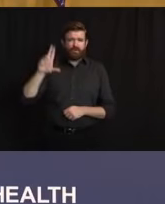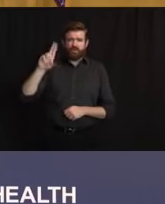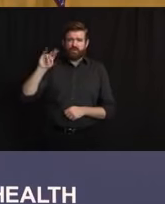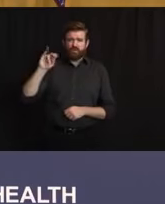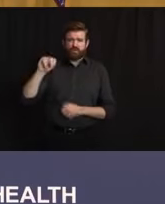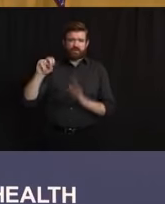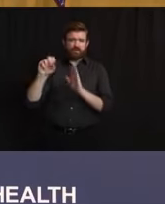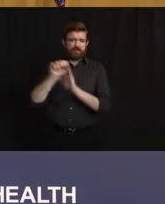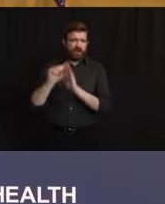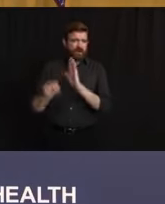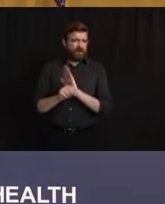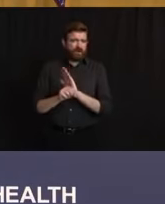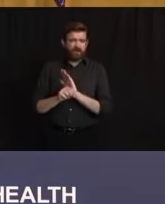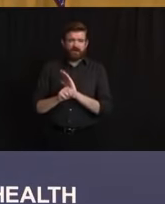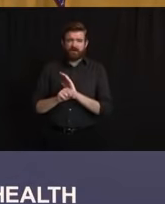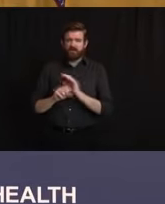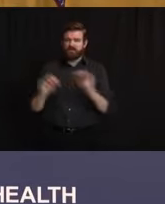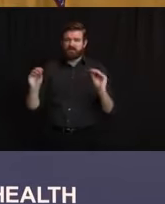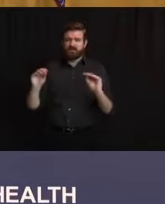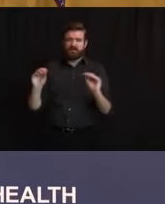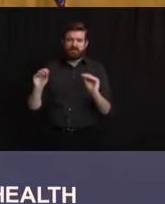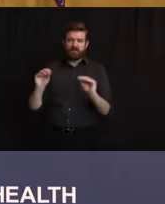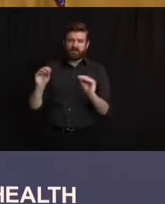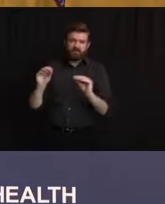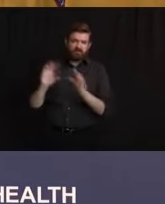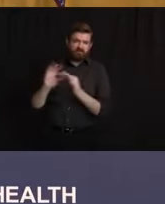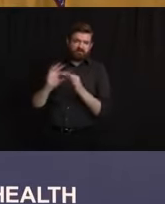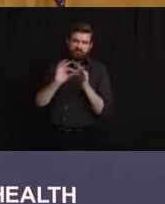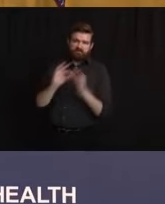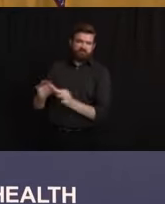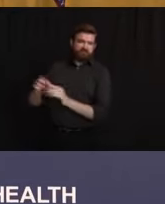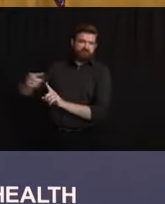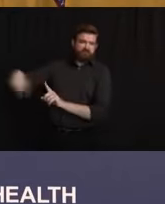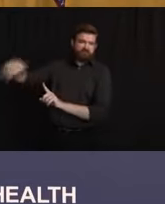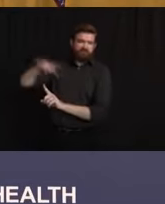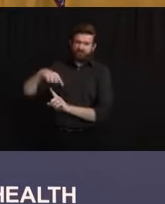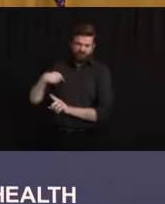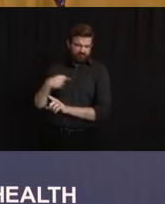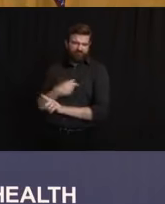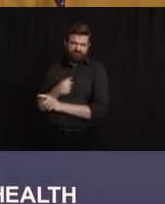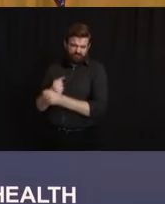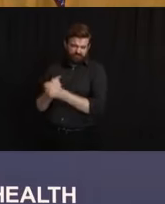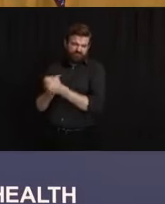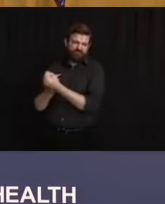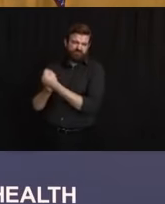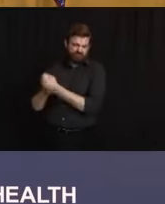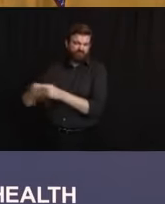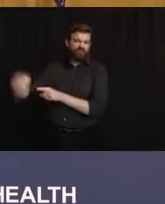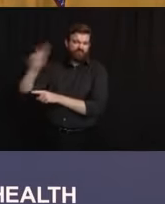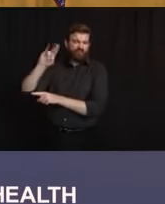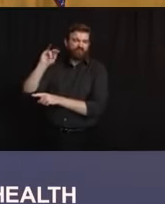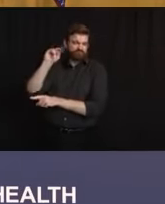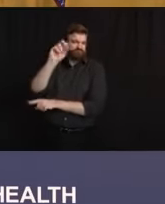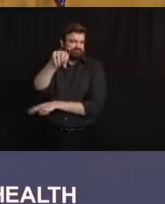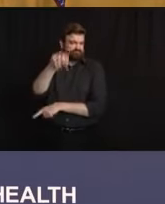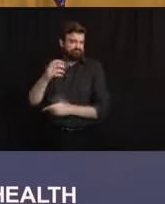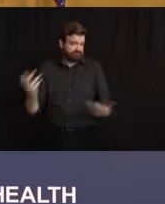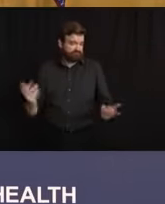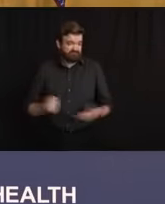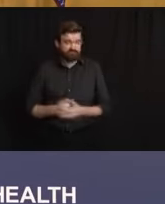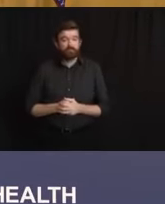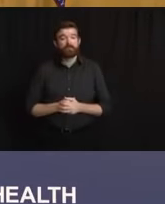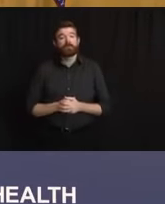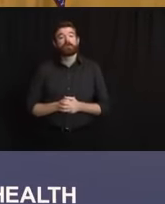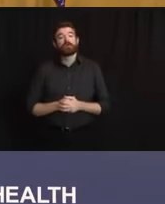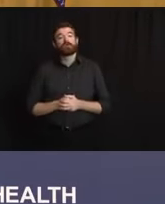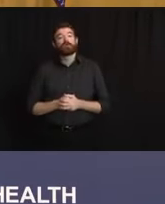regardless of where it is. So we are on the side of labor getting its proper representation. Listen, rain and